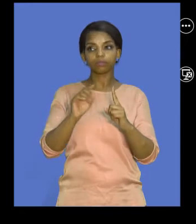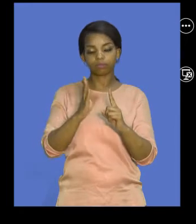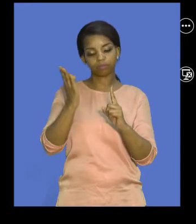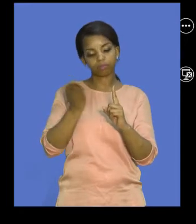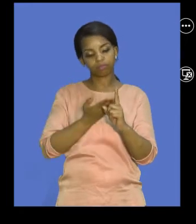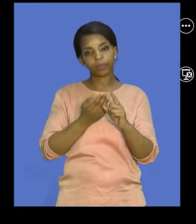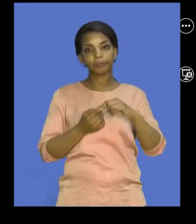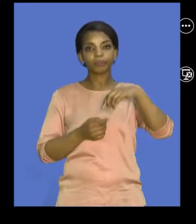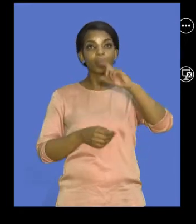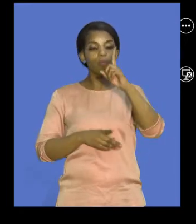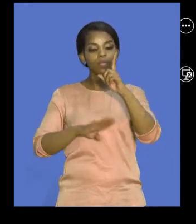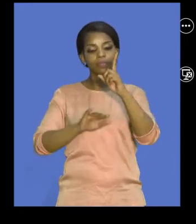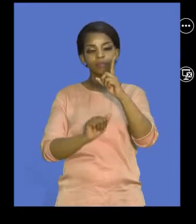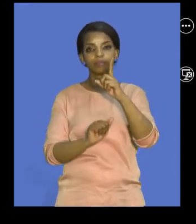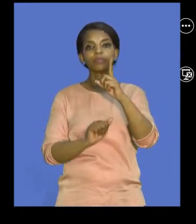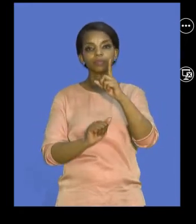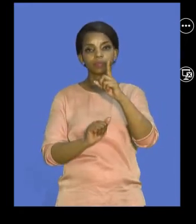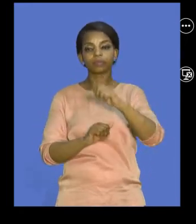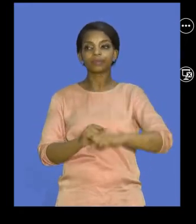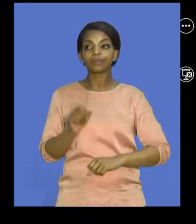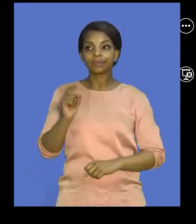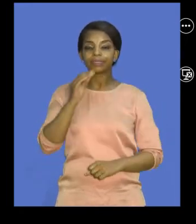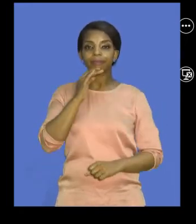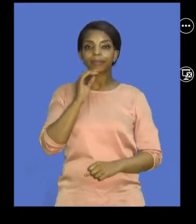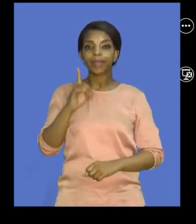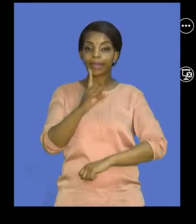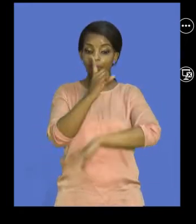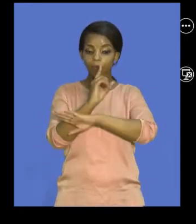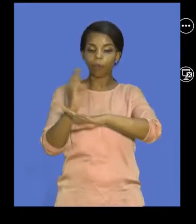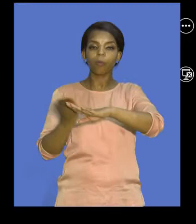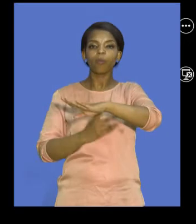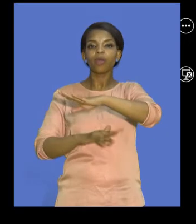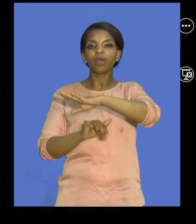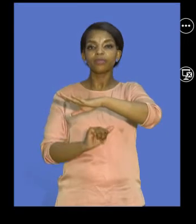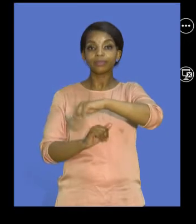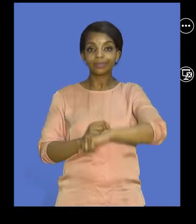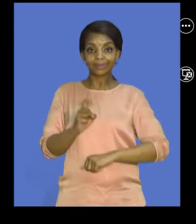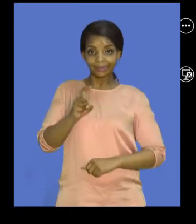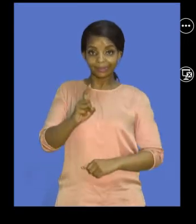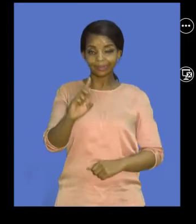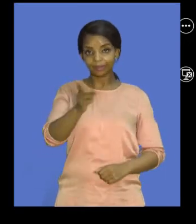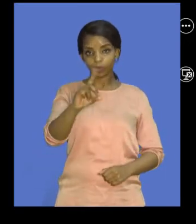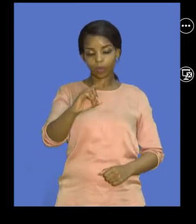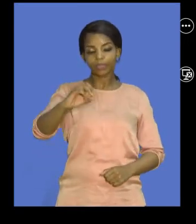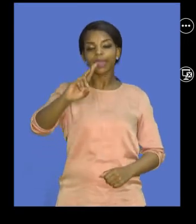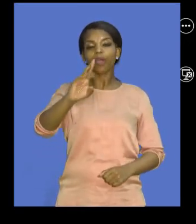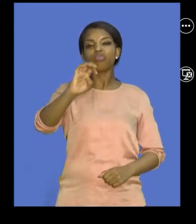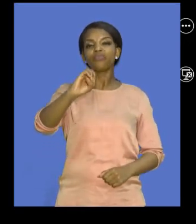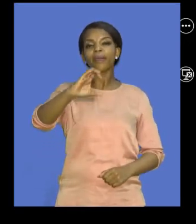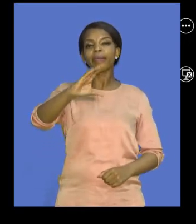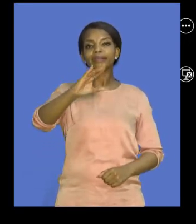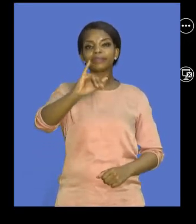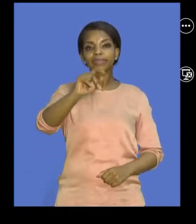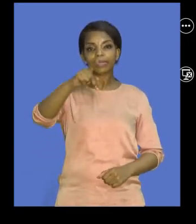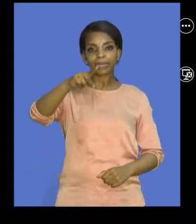So this is not an inverse. It's actually, we call it a reciprocal. So we'll talk about, for argument's sake, the